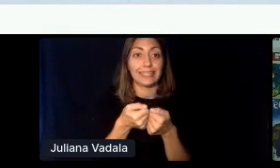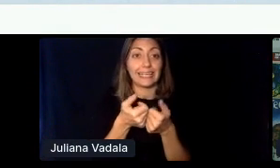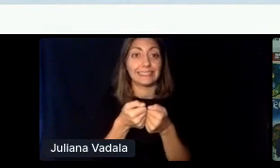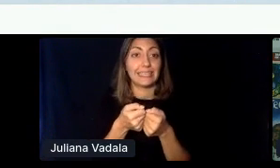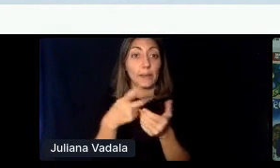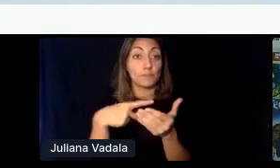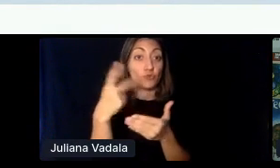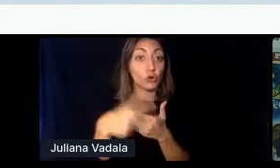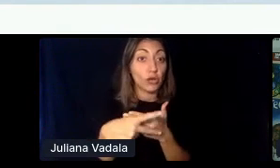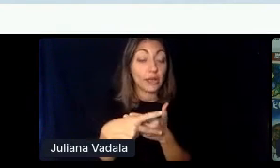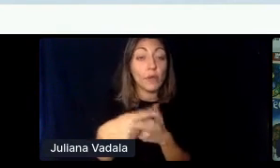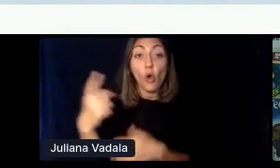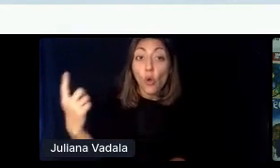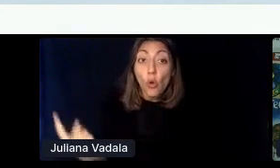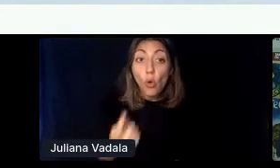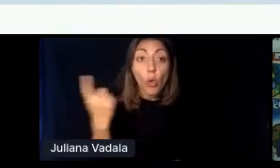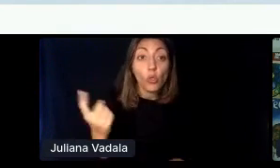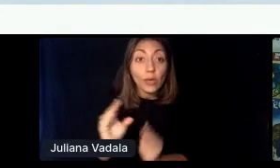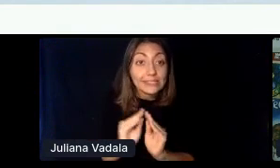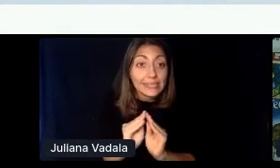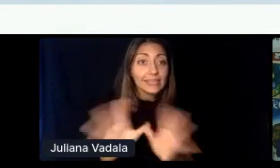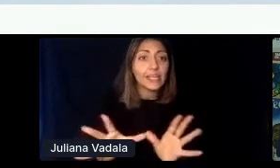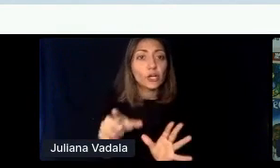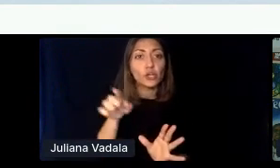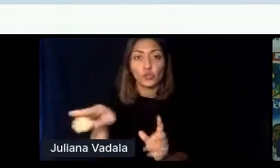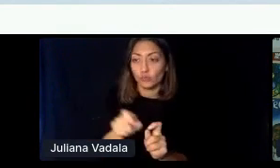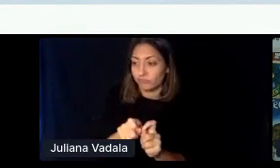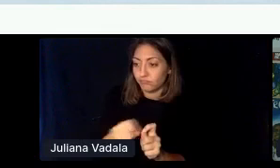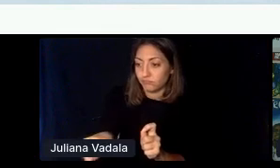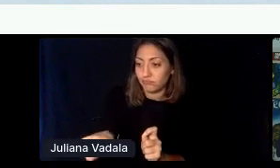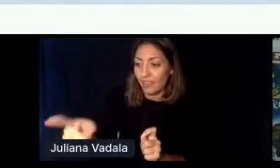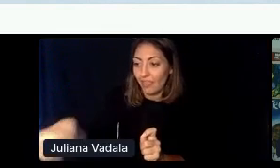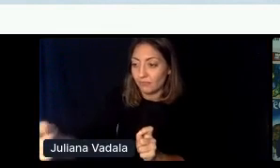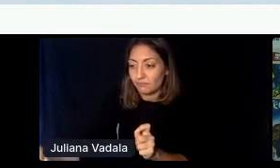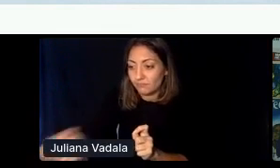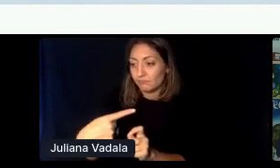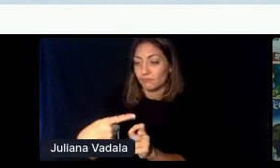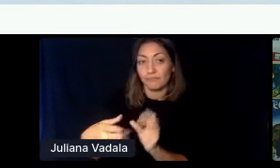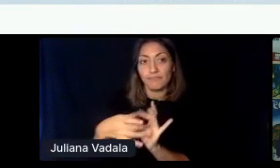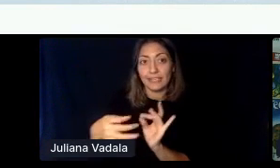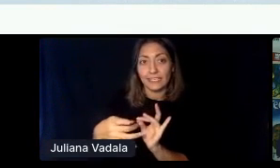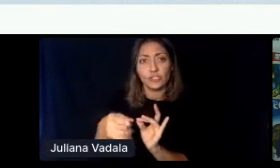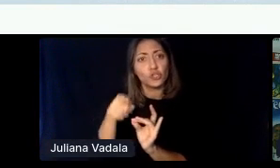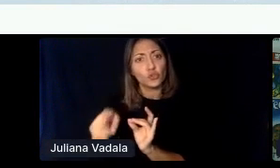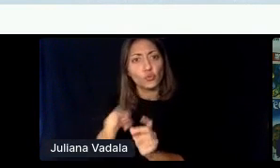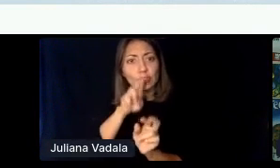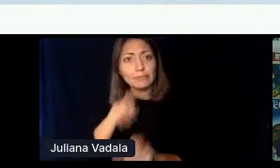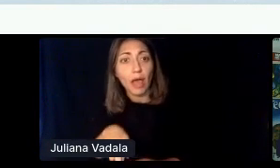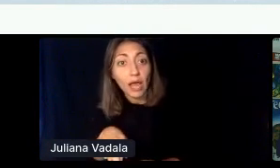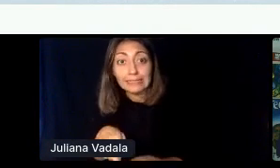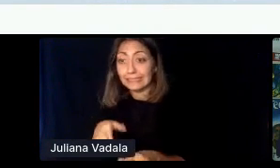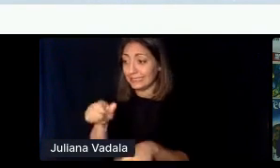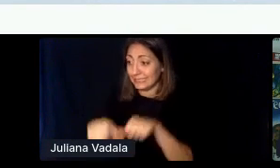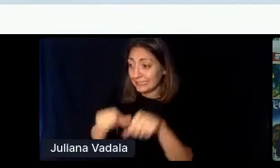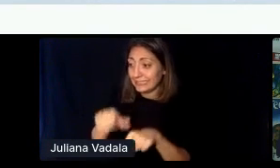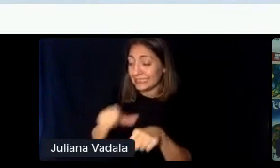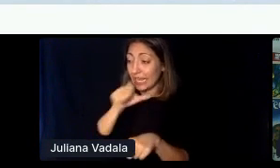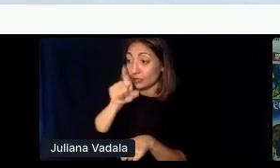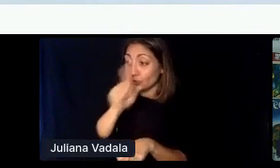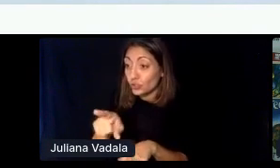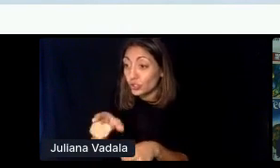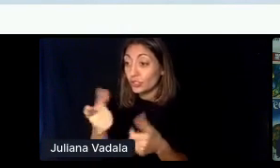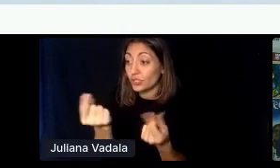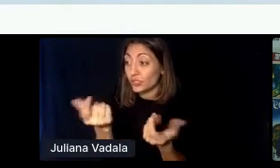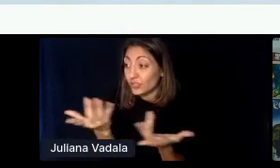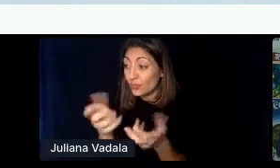recommended reply to use in our texting program. If you don't know what to say, please ask for guidance in